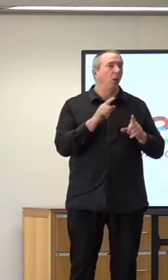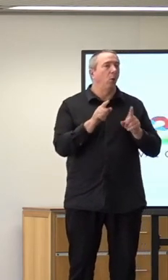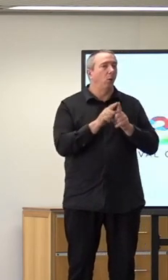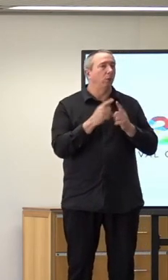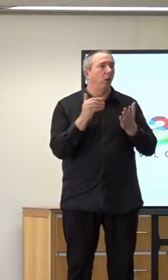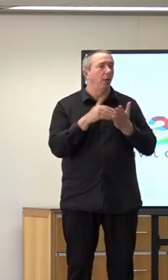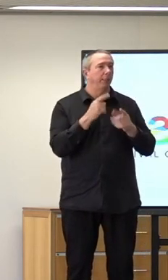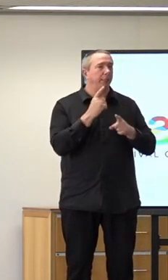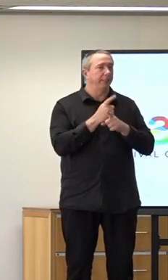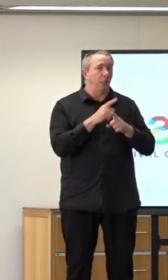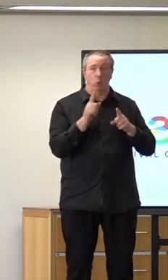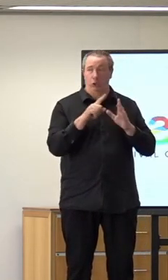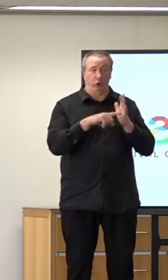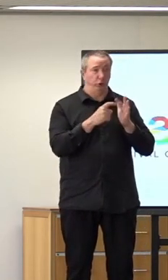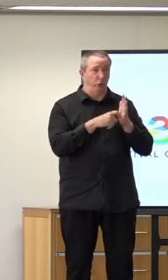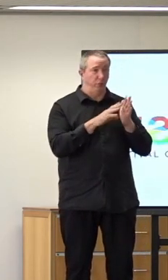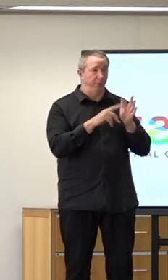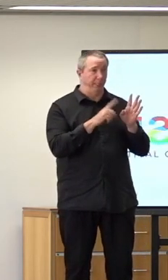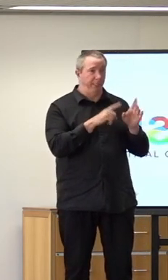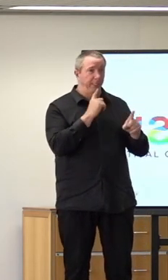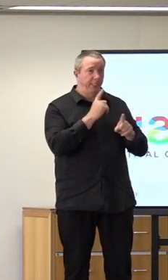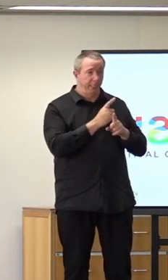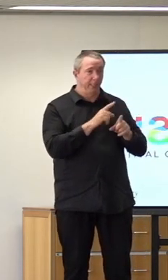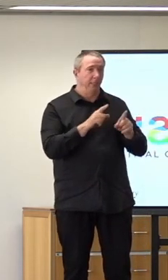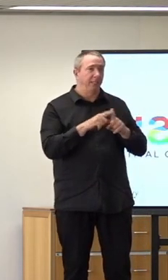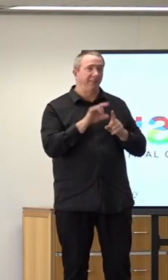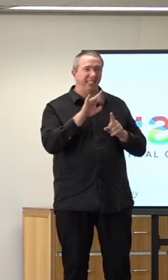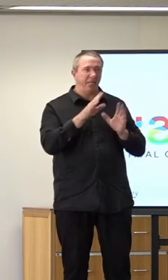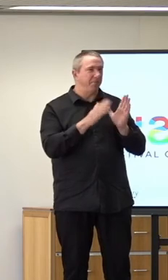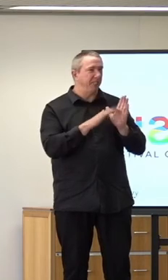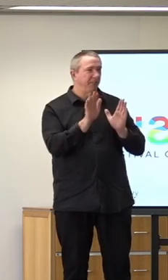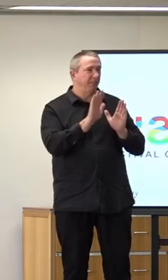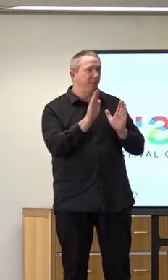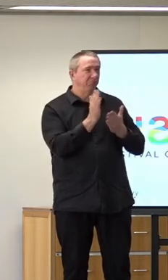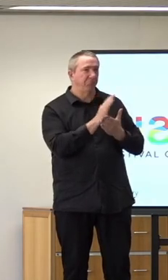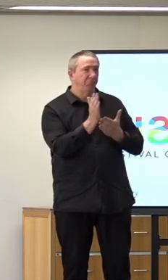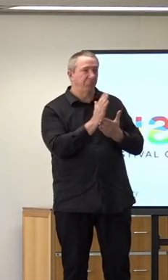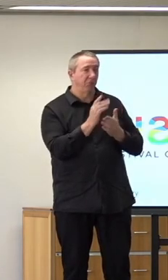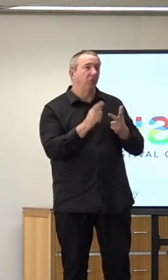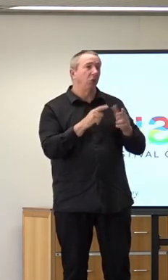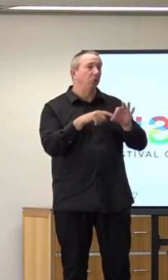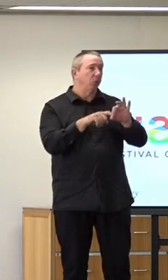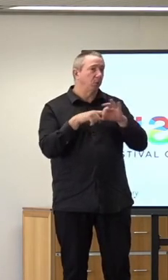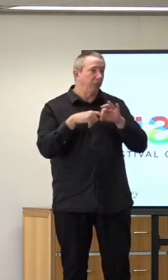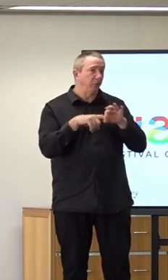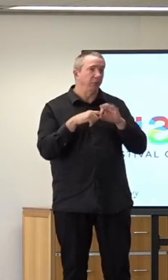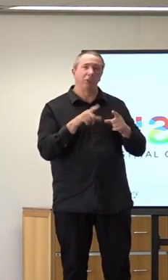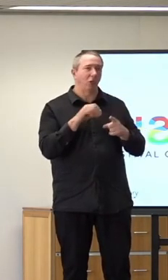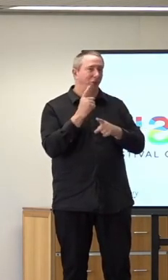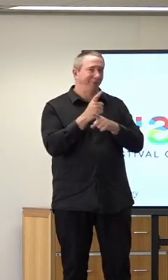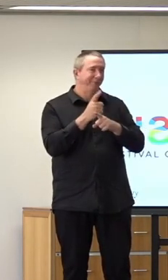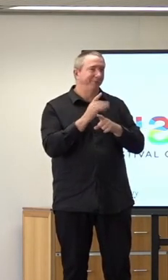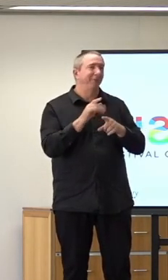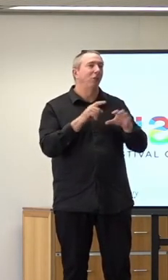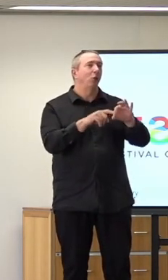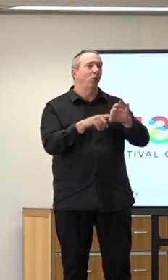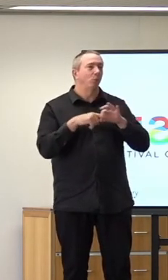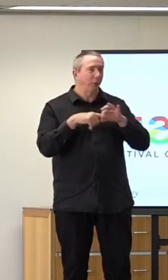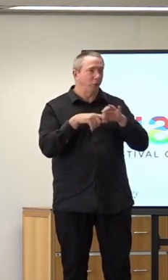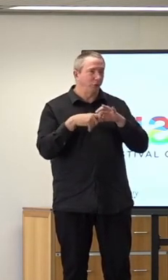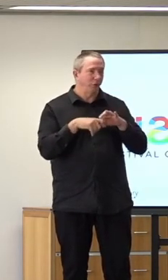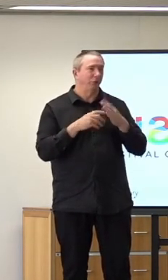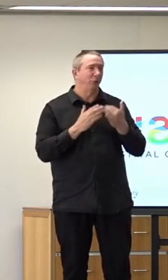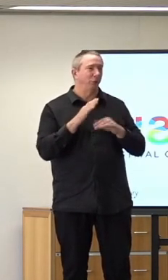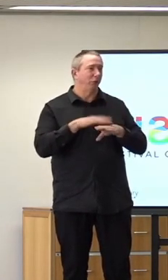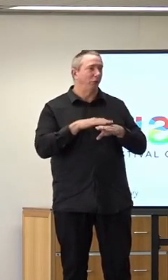well, following on from Jeremy, that we've got sort of 10 minutes or so, and if we can just ask questions rather than kind of, you know, this